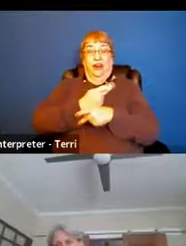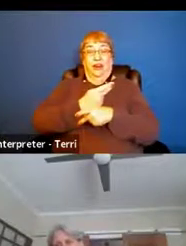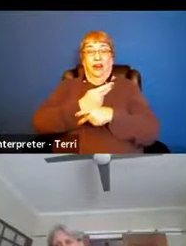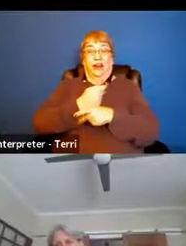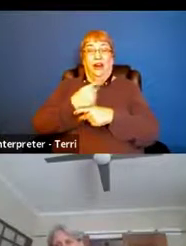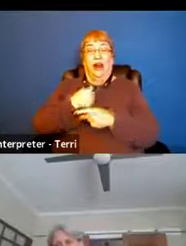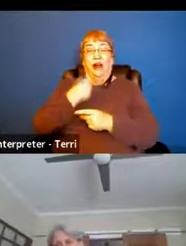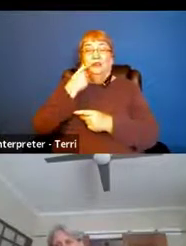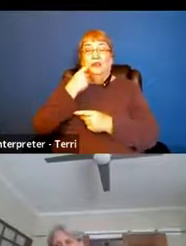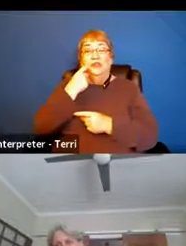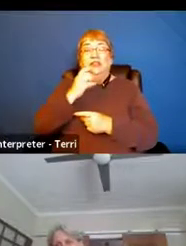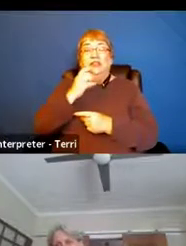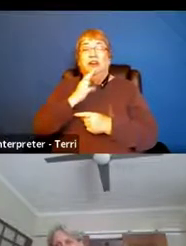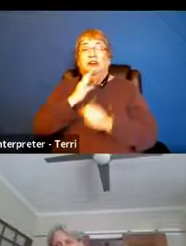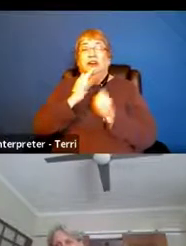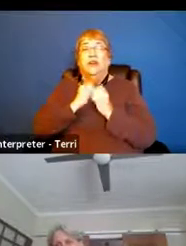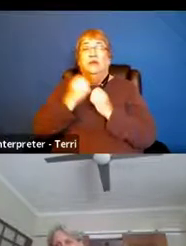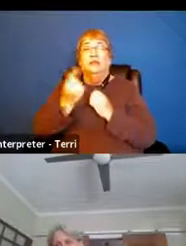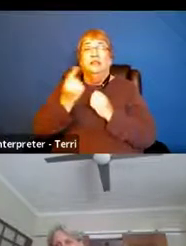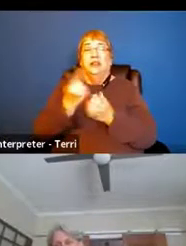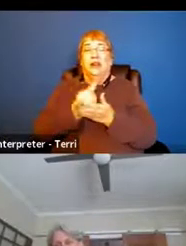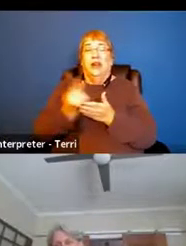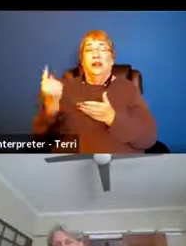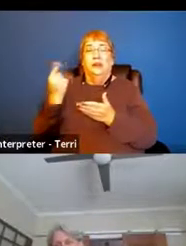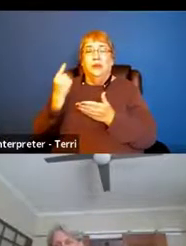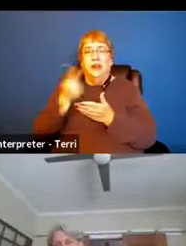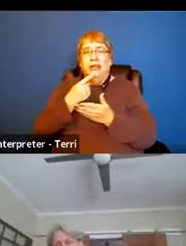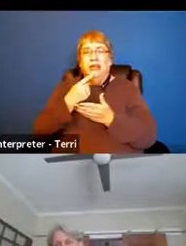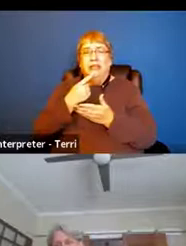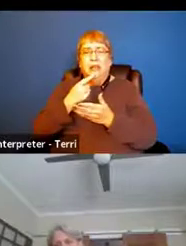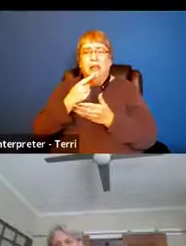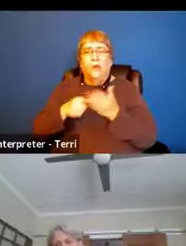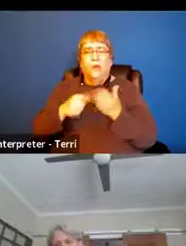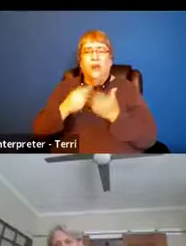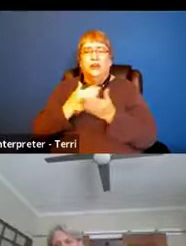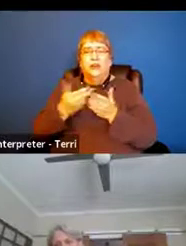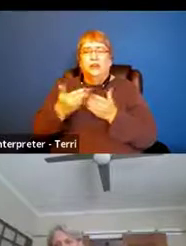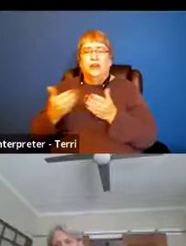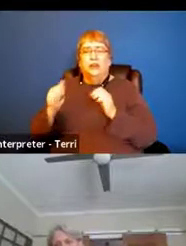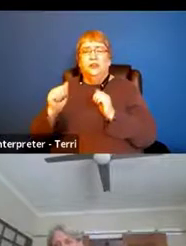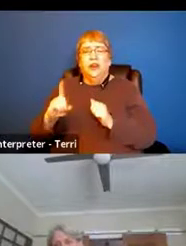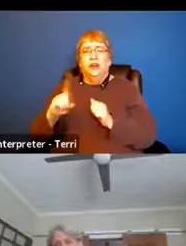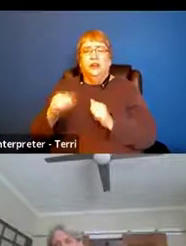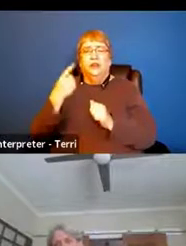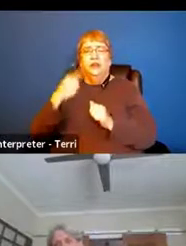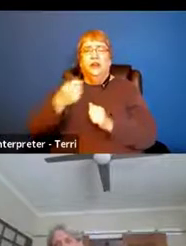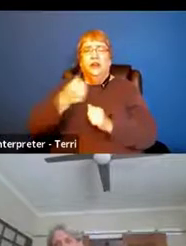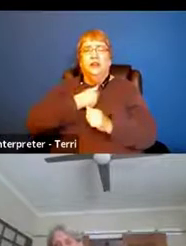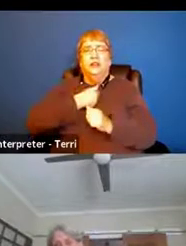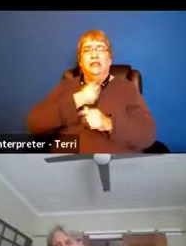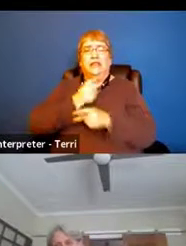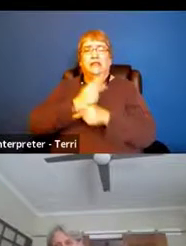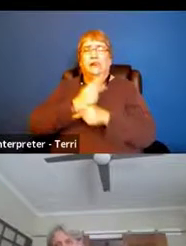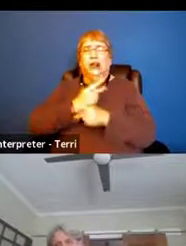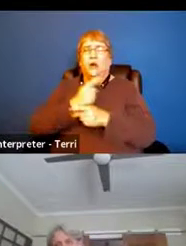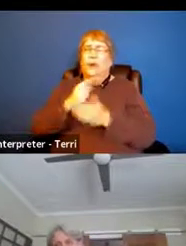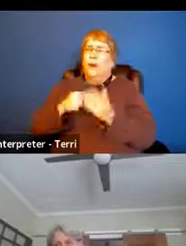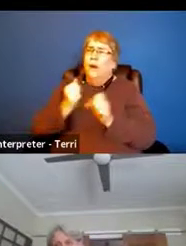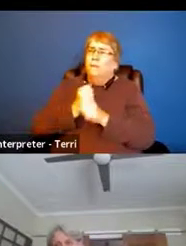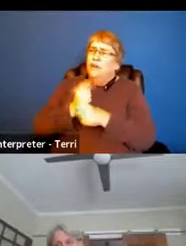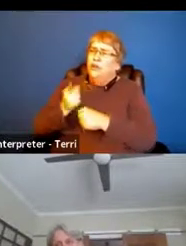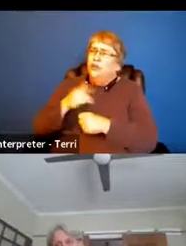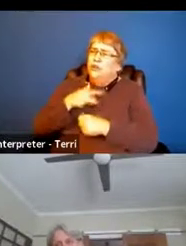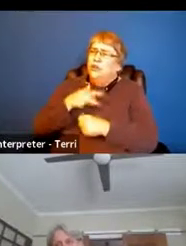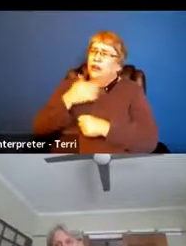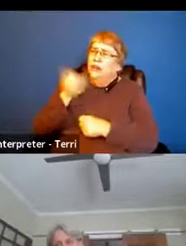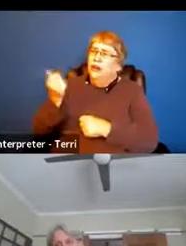last week in which I asked her, hey, you know, what are some things you can do for self-care? What's something you do that always makes you feel better? And she